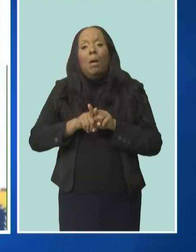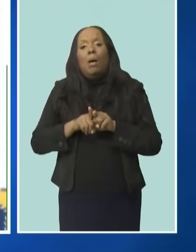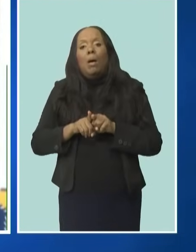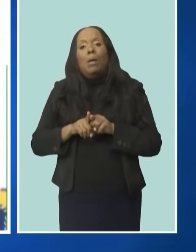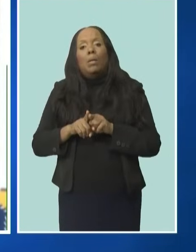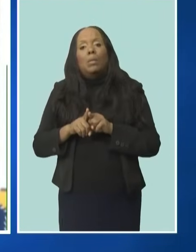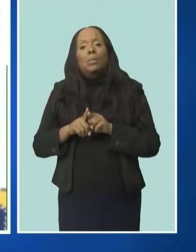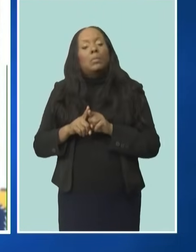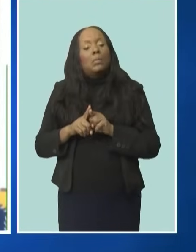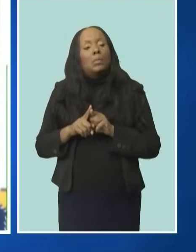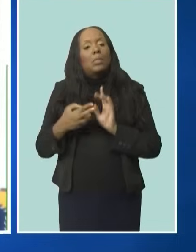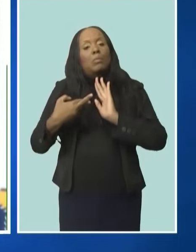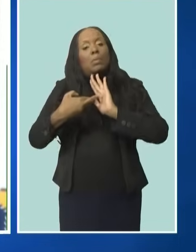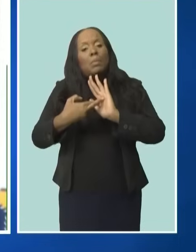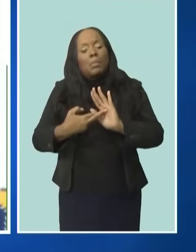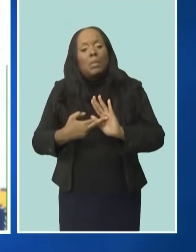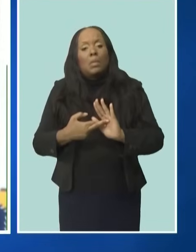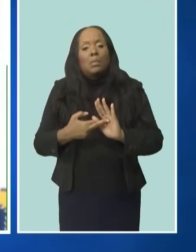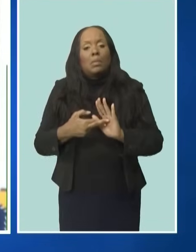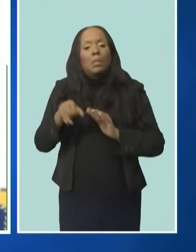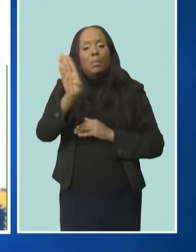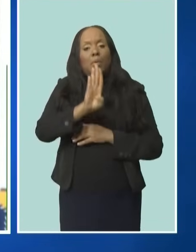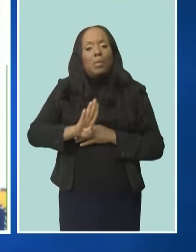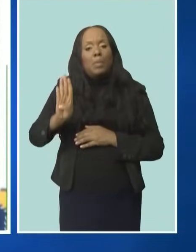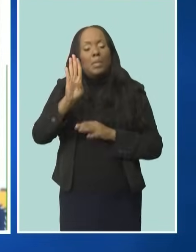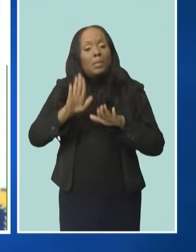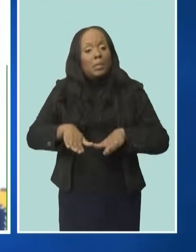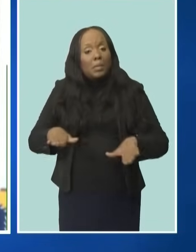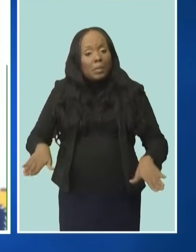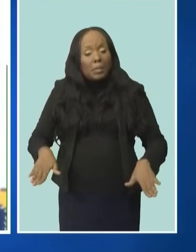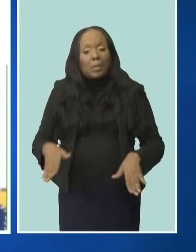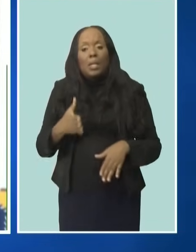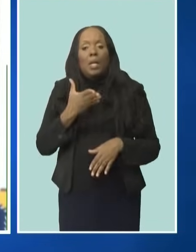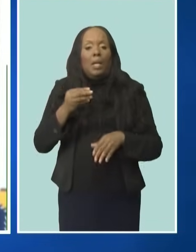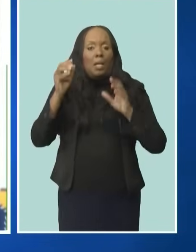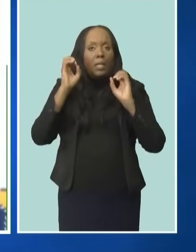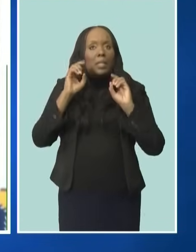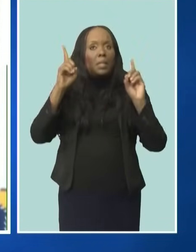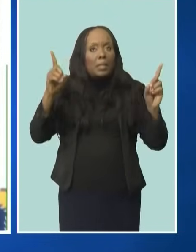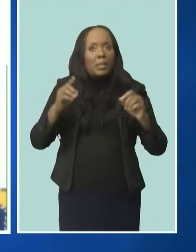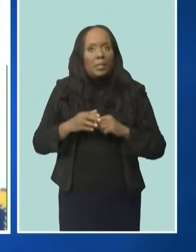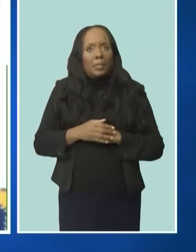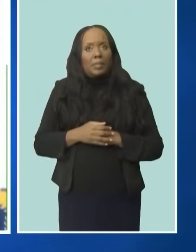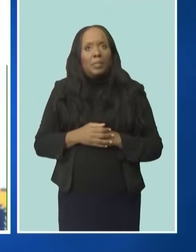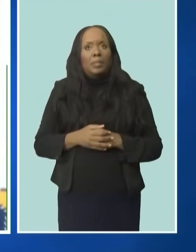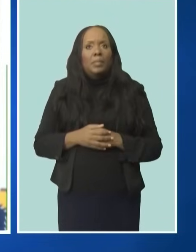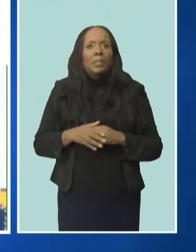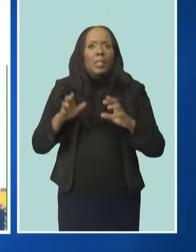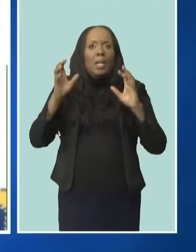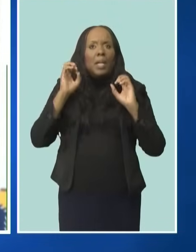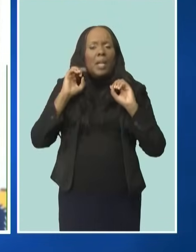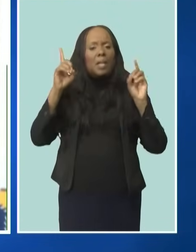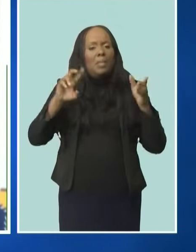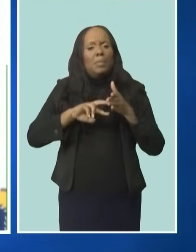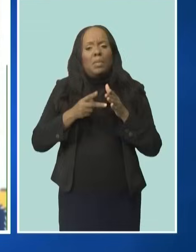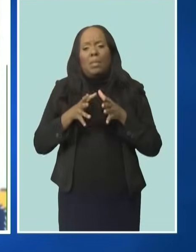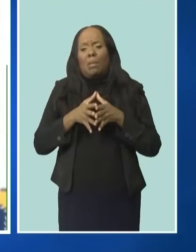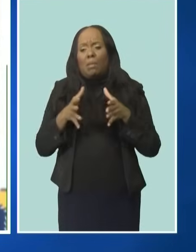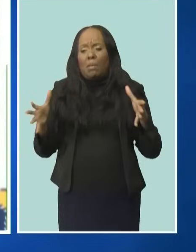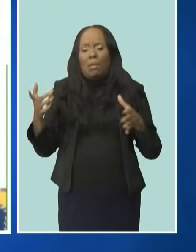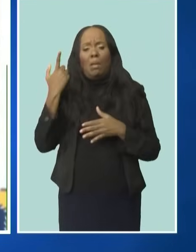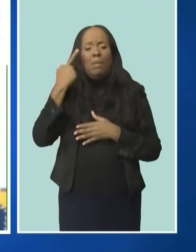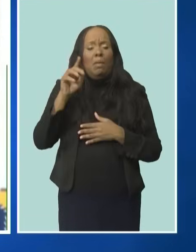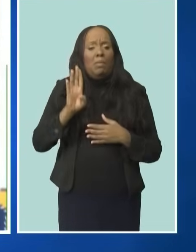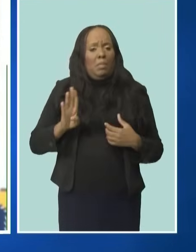to the future of education, and by extension, knowing how much education means to us as a nation.